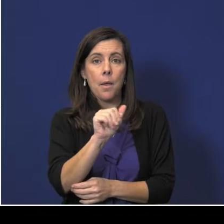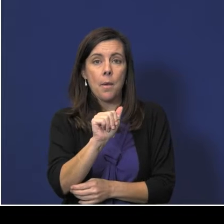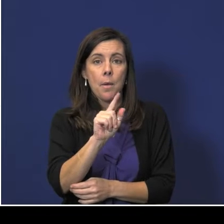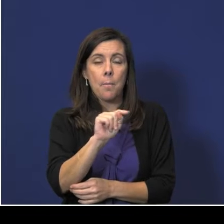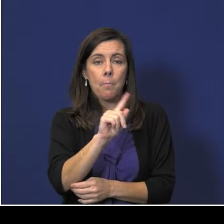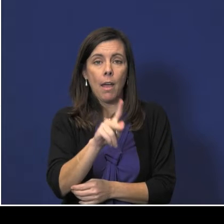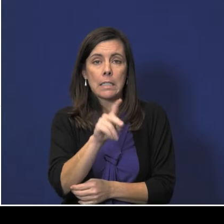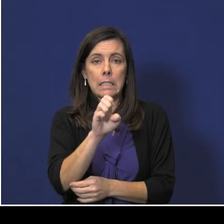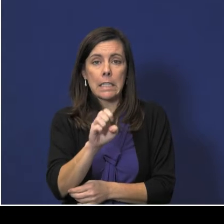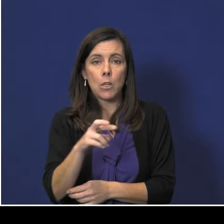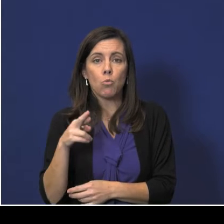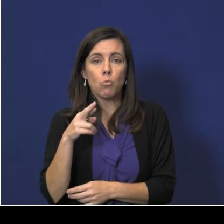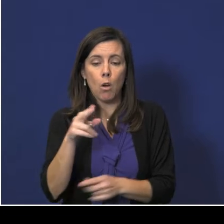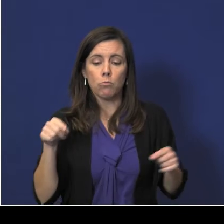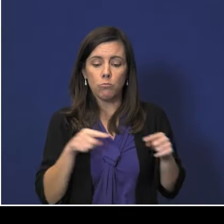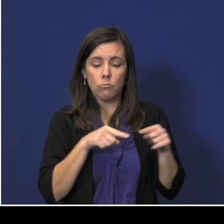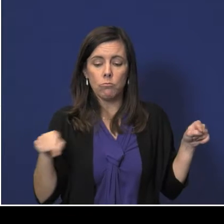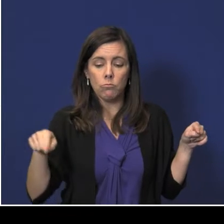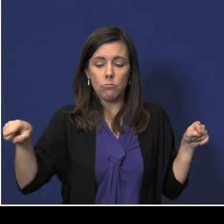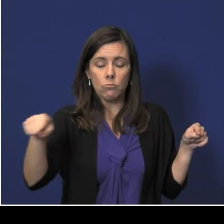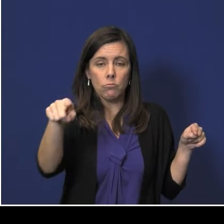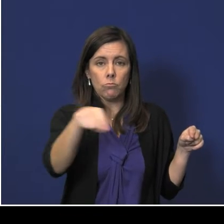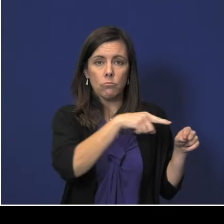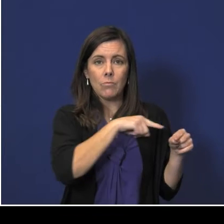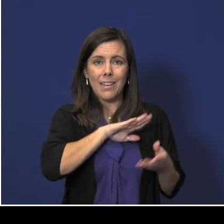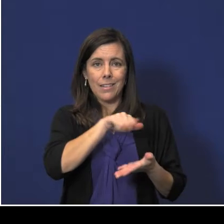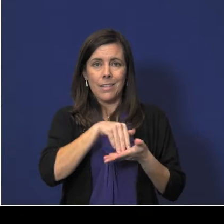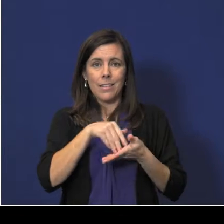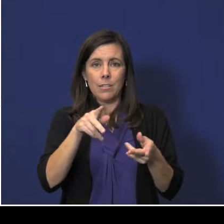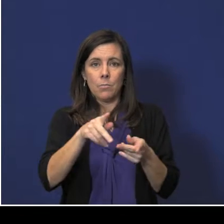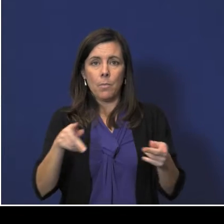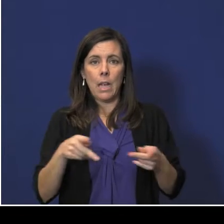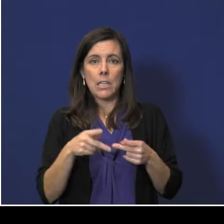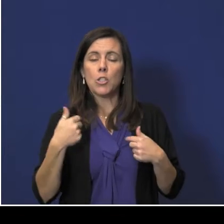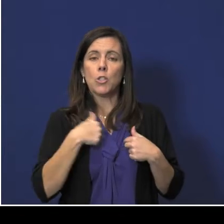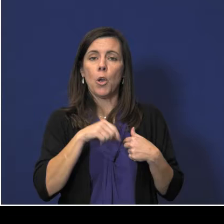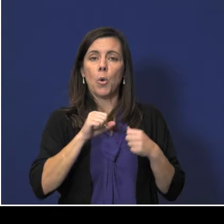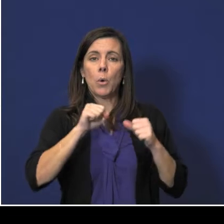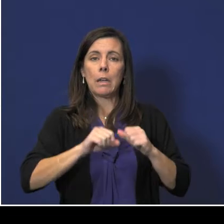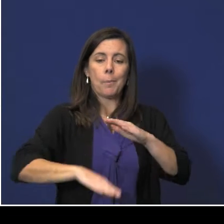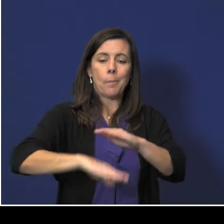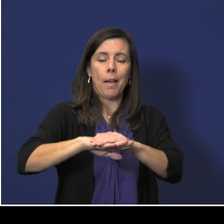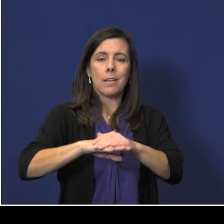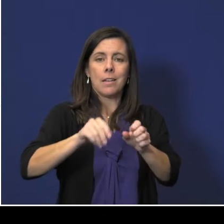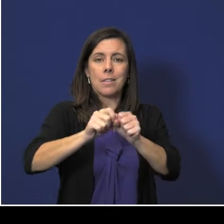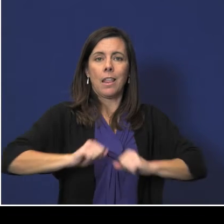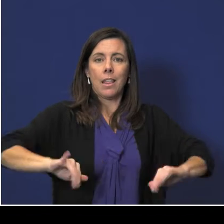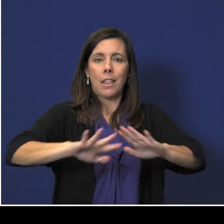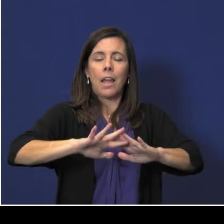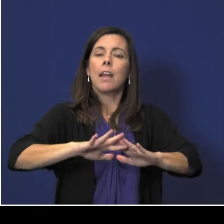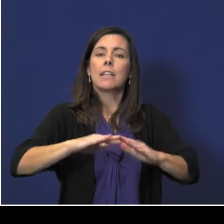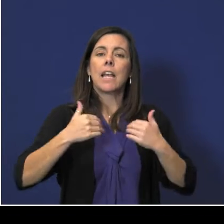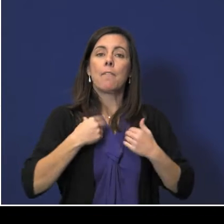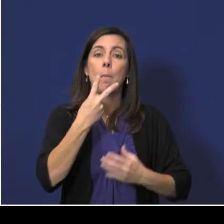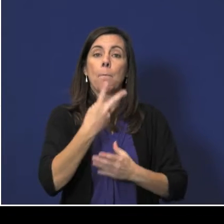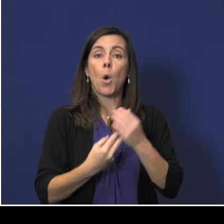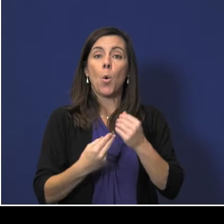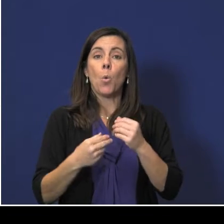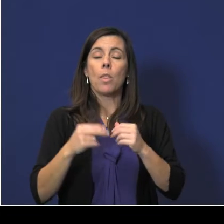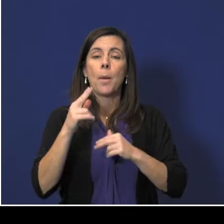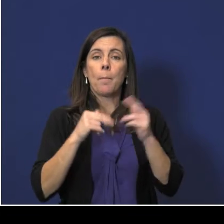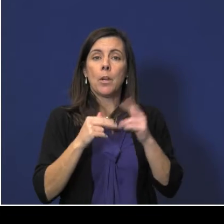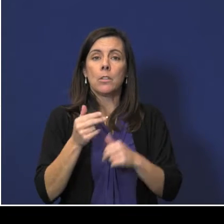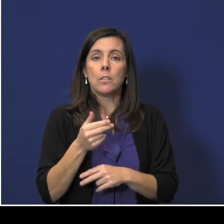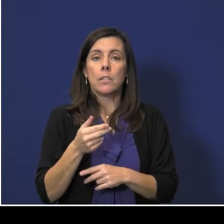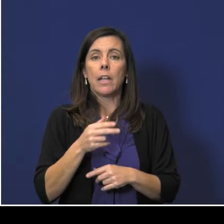a parcel for the district, and it allowed us to maximize the use of that land to house both buildings, all the appropriate site